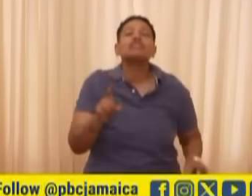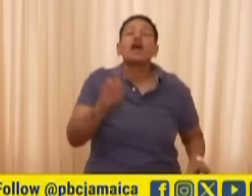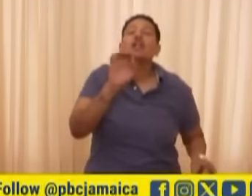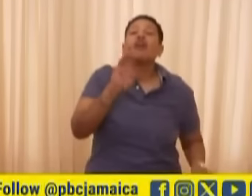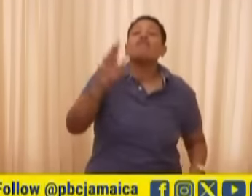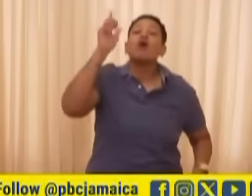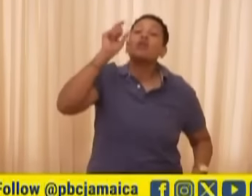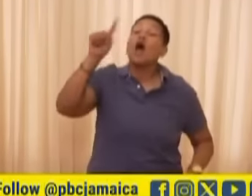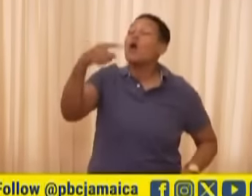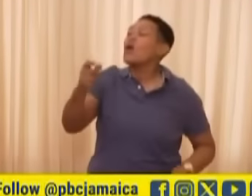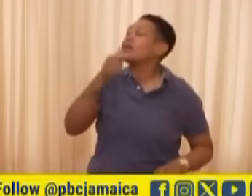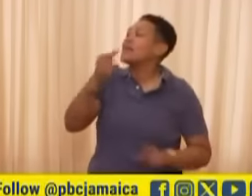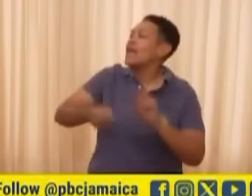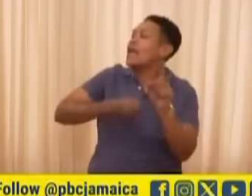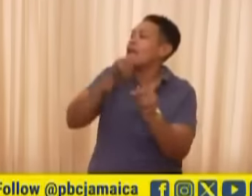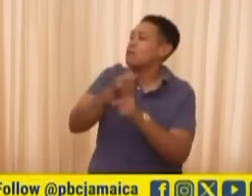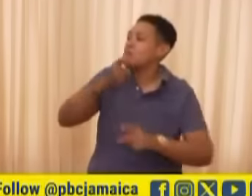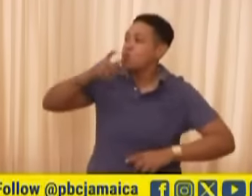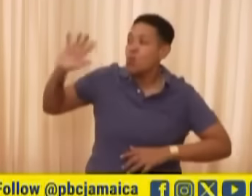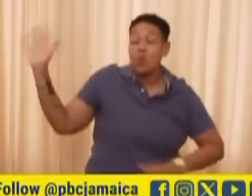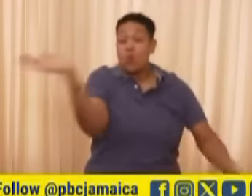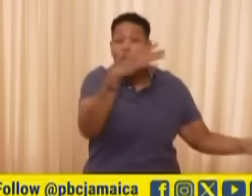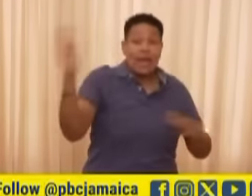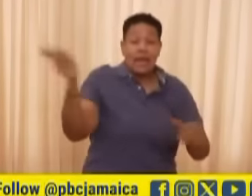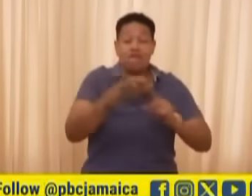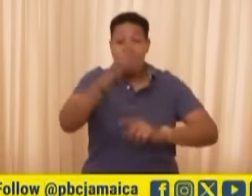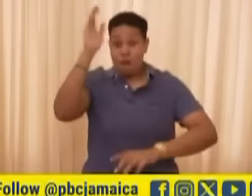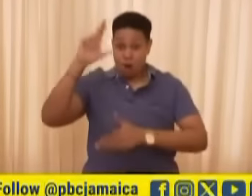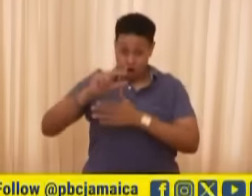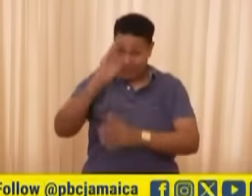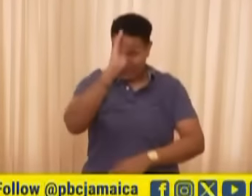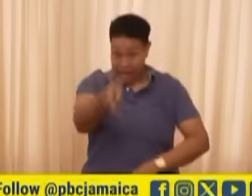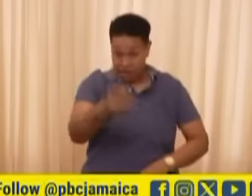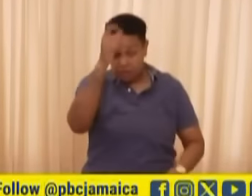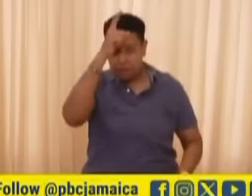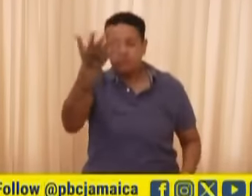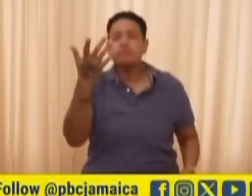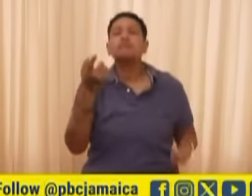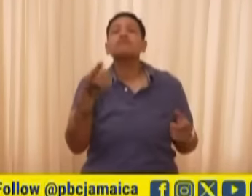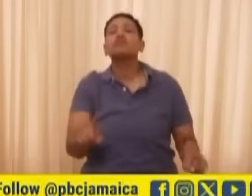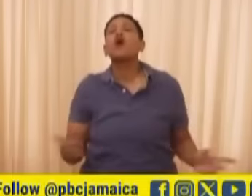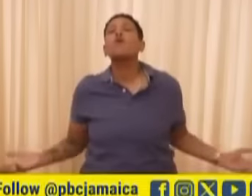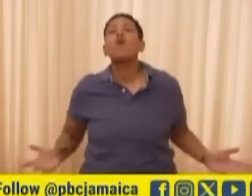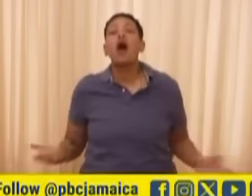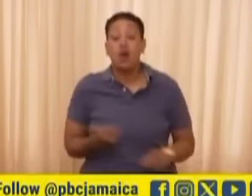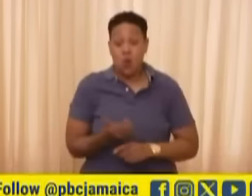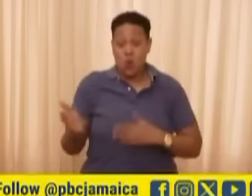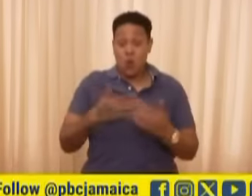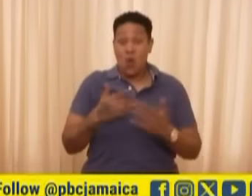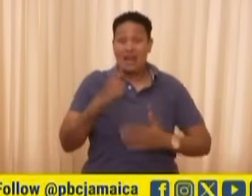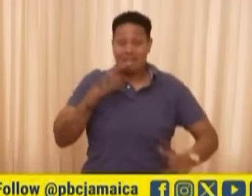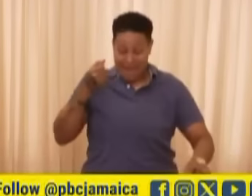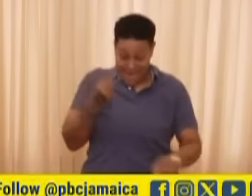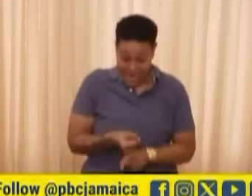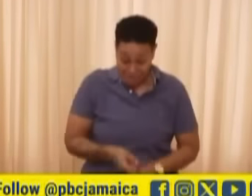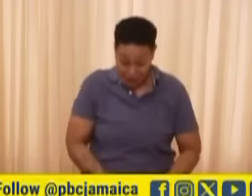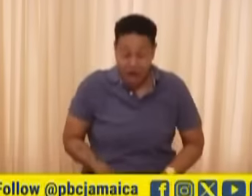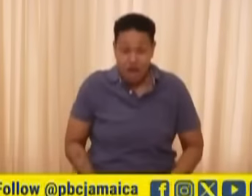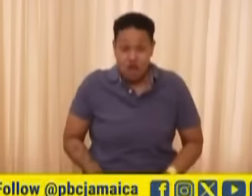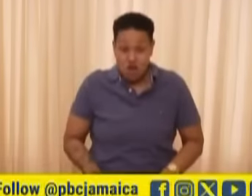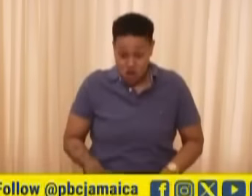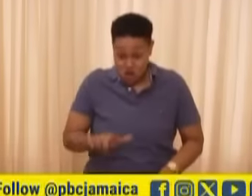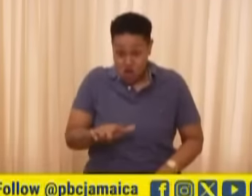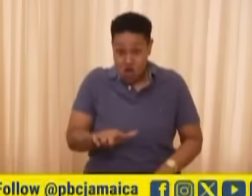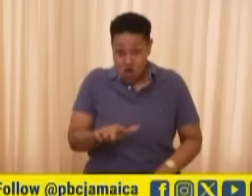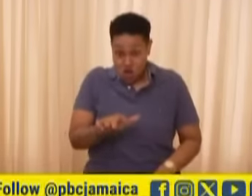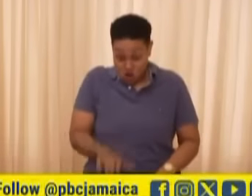from the impact of the winds from the hurricane directly, there is the resultant flow in that what hits the ground also rises